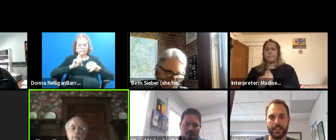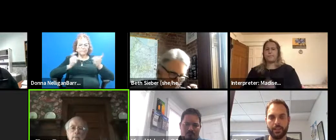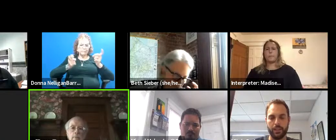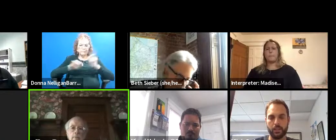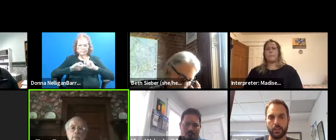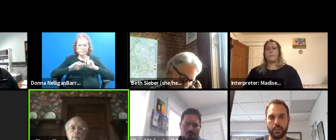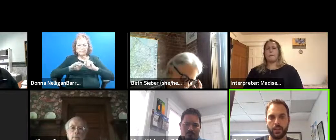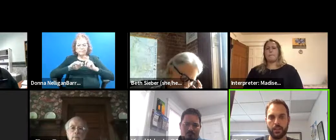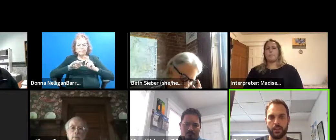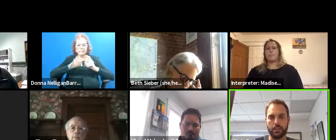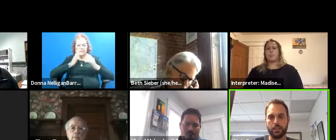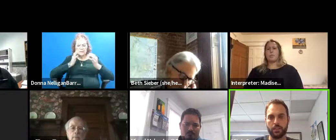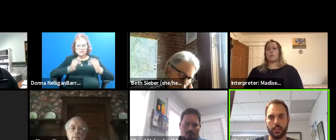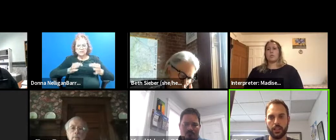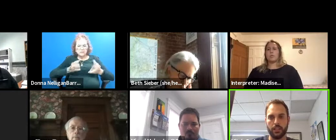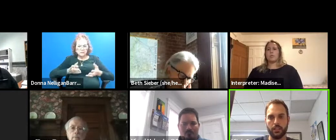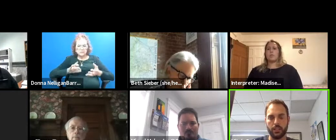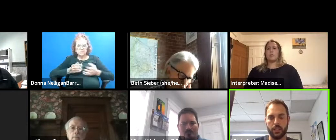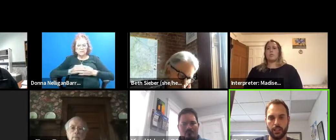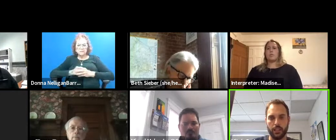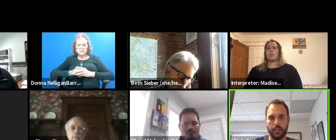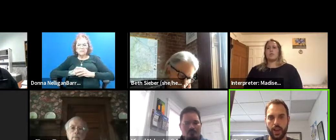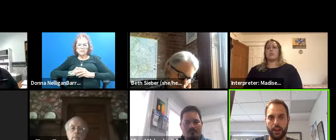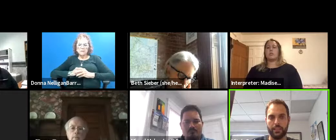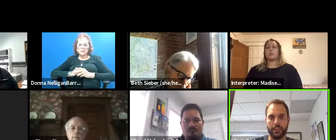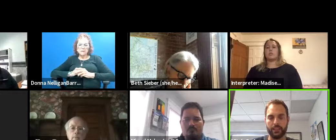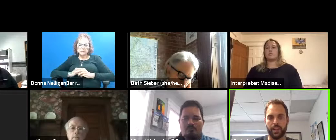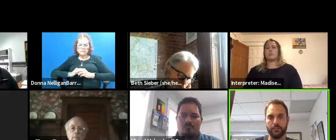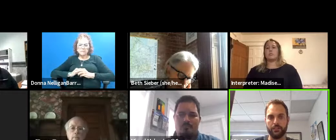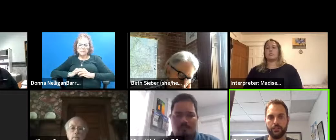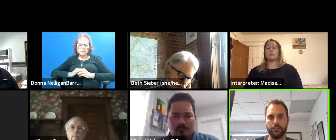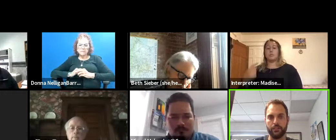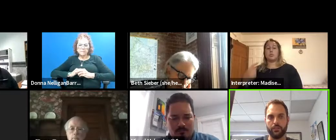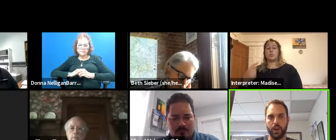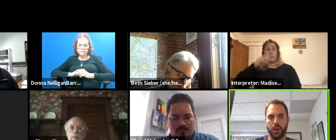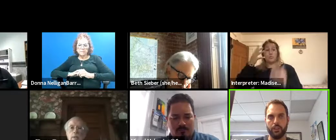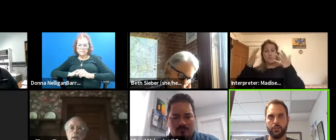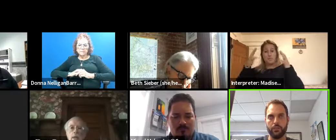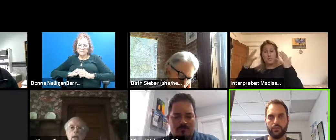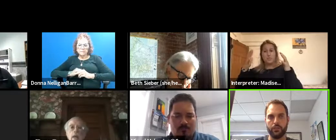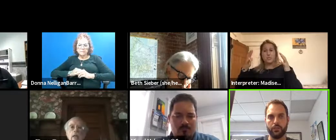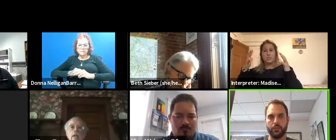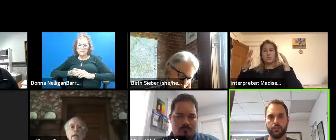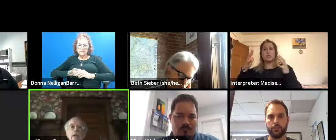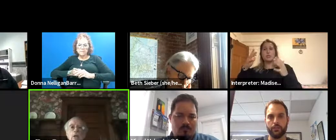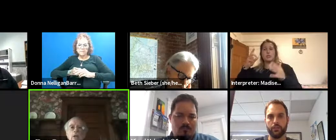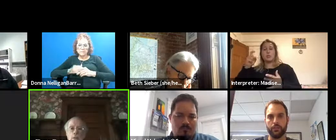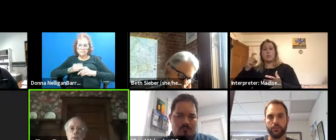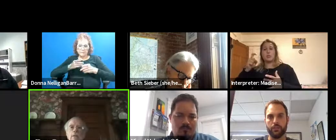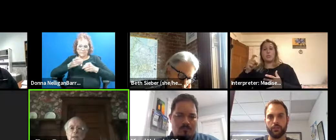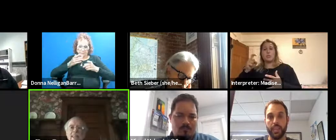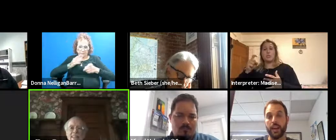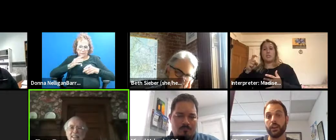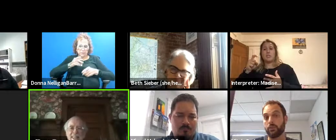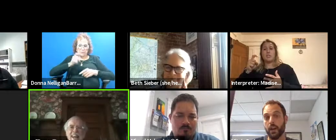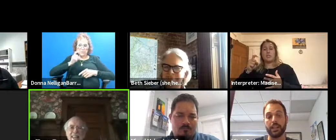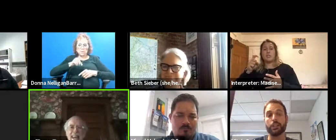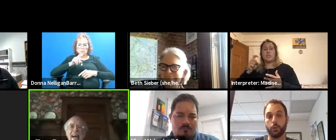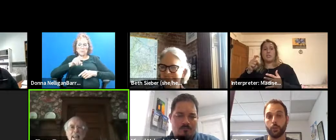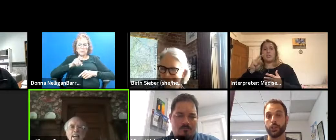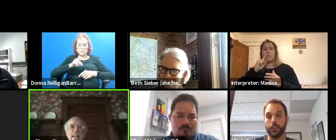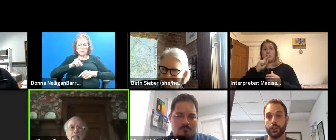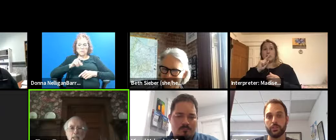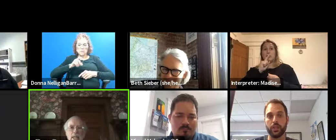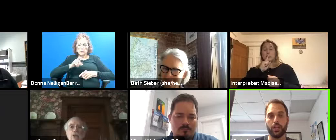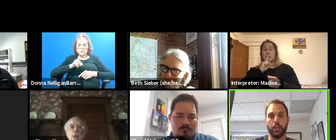day, we need to make sure that everything is kind of legal. Yeah, that's